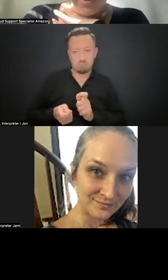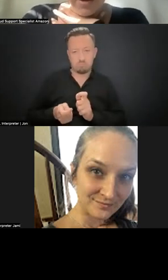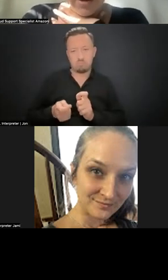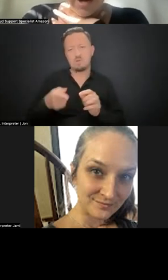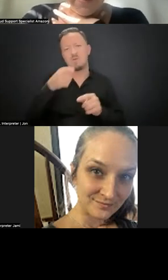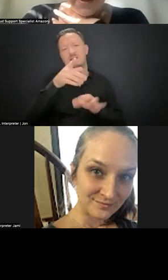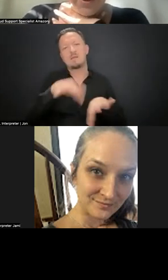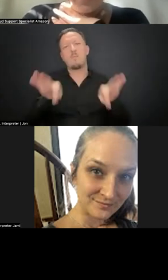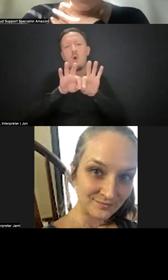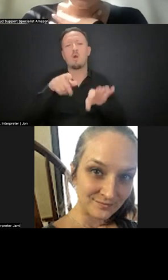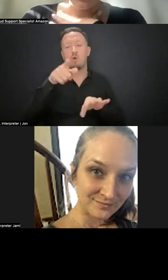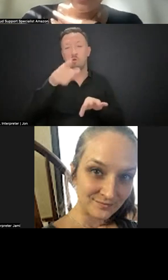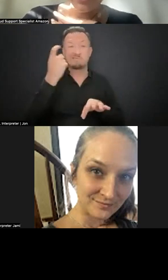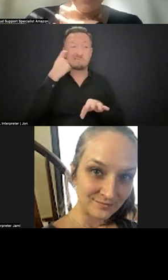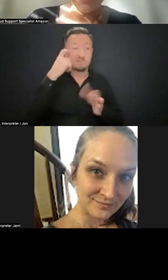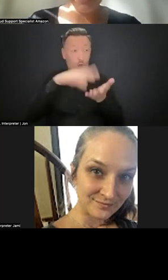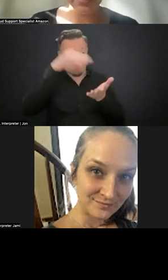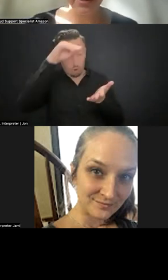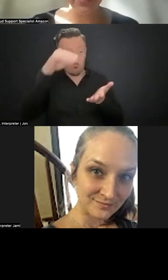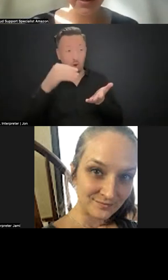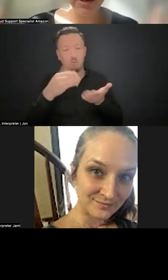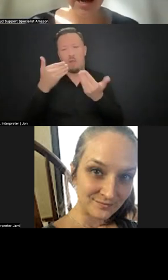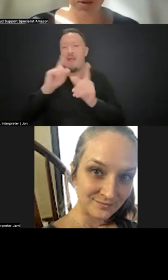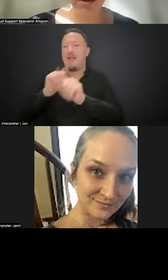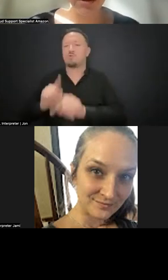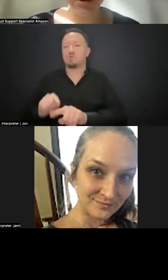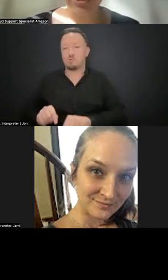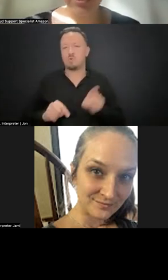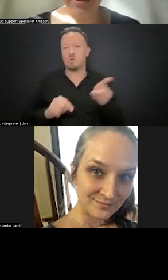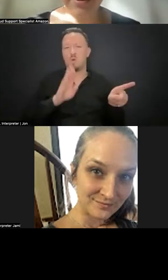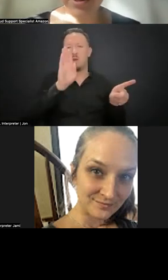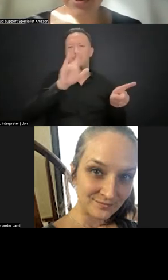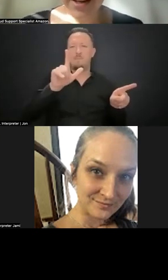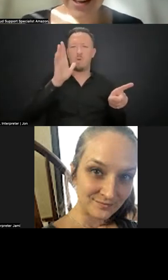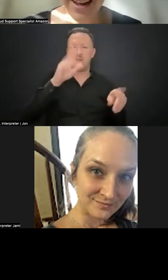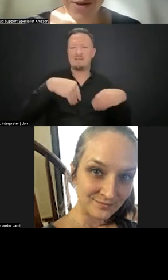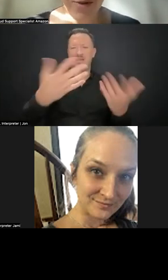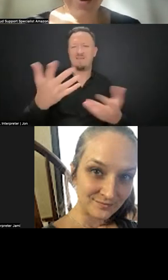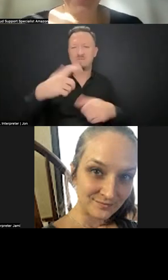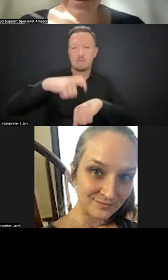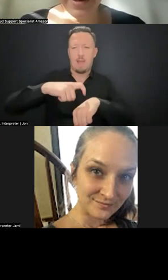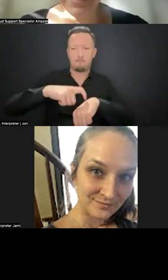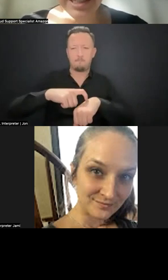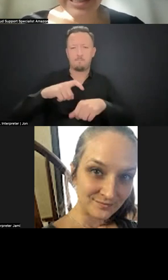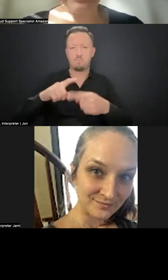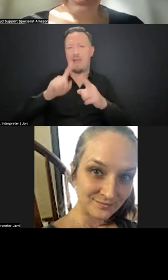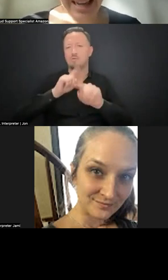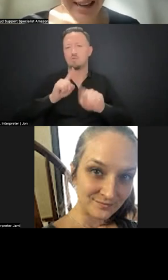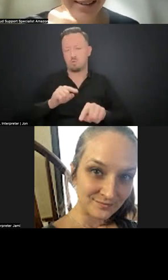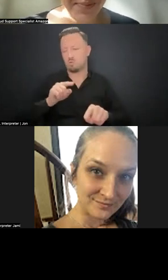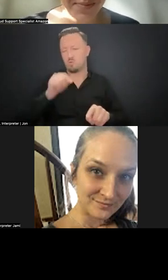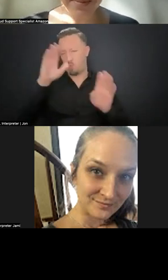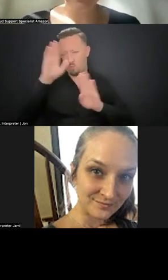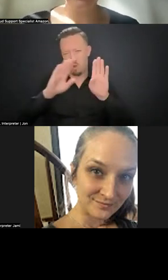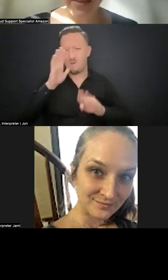know. So again, we'll take some time. I know Bill's going to give you all some time to work through these questions right now. So have no fear, we can get them done